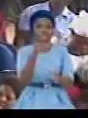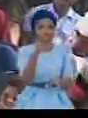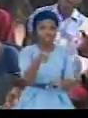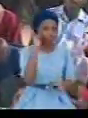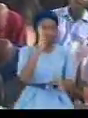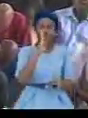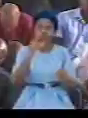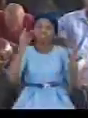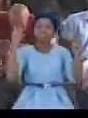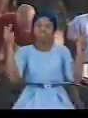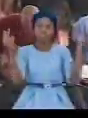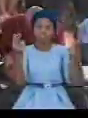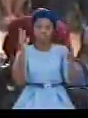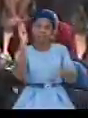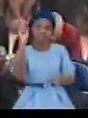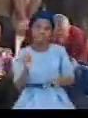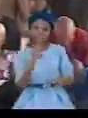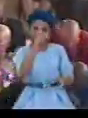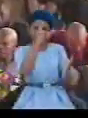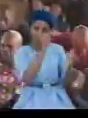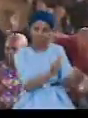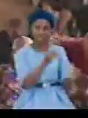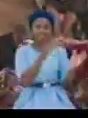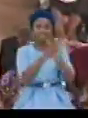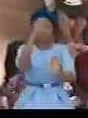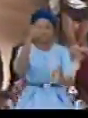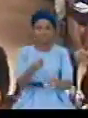name. Yeah. Look at